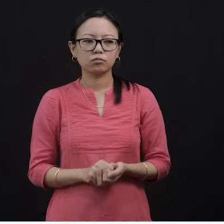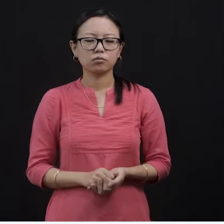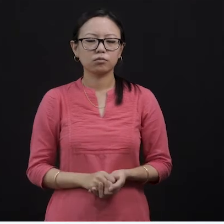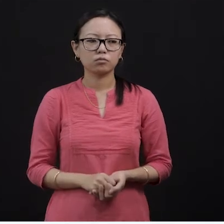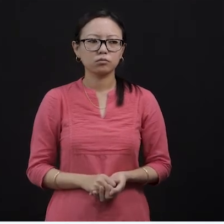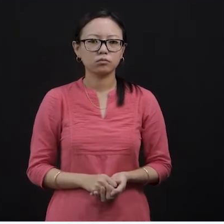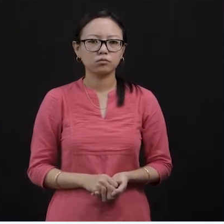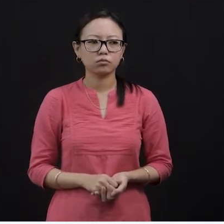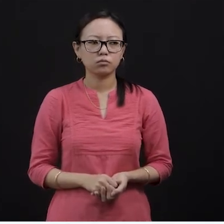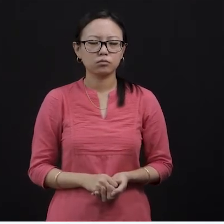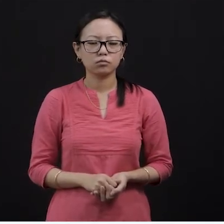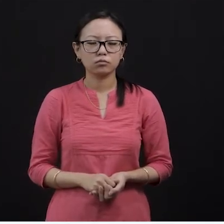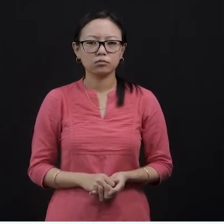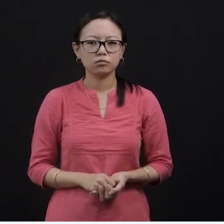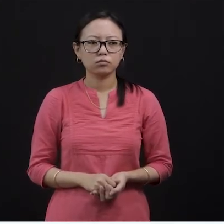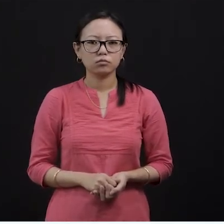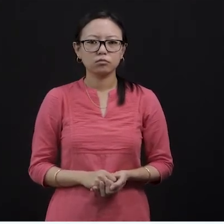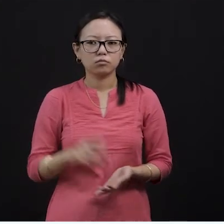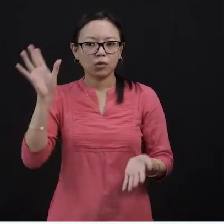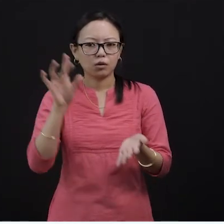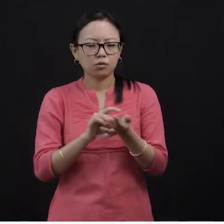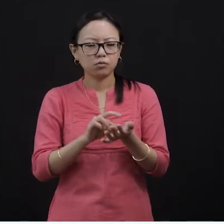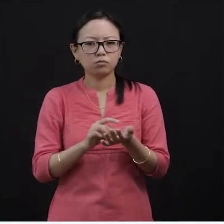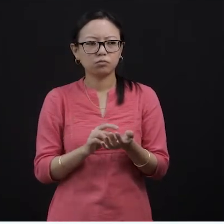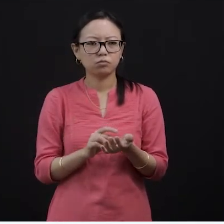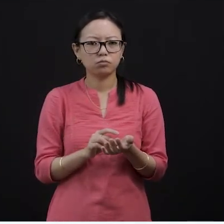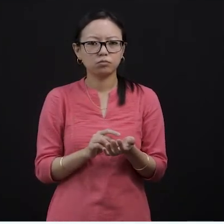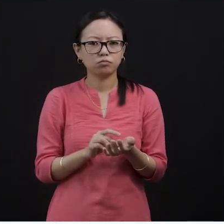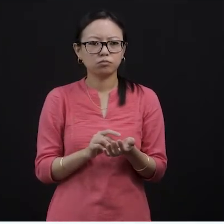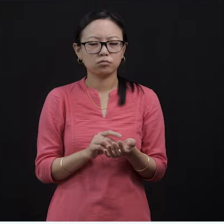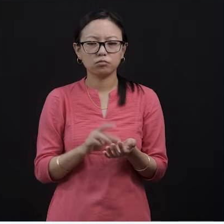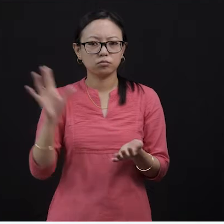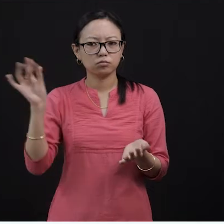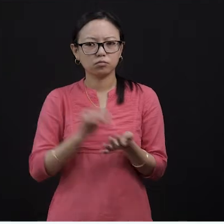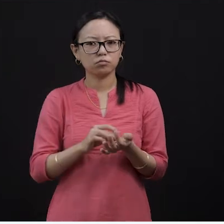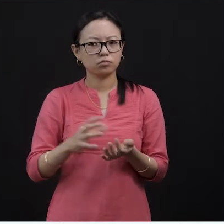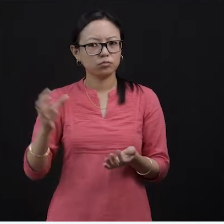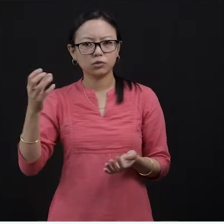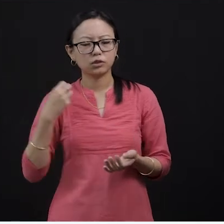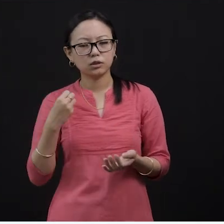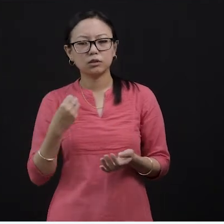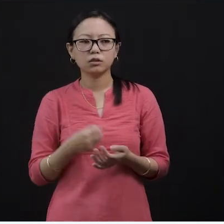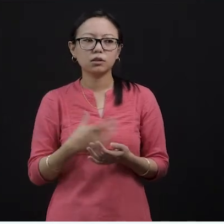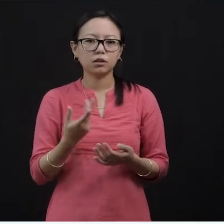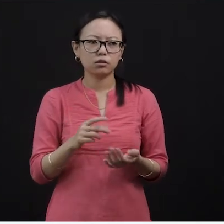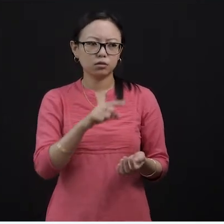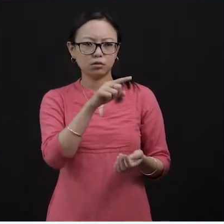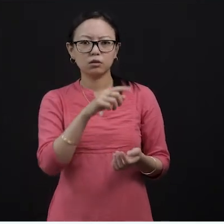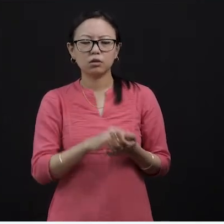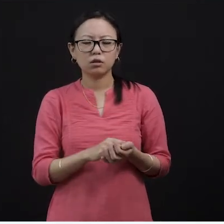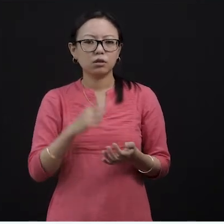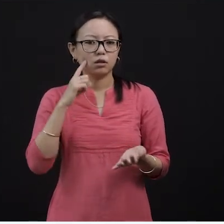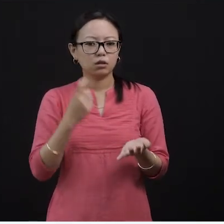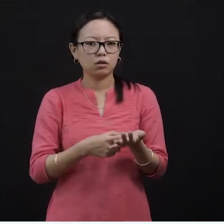sprinkle this iron filling in a piece of paper. in a white piece of paper. White piece